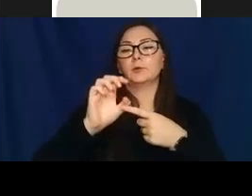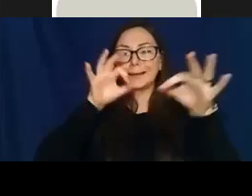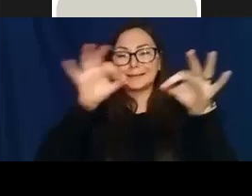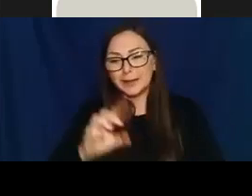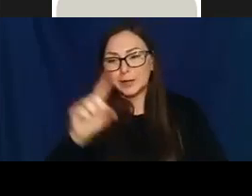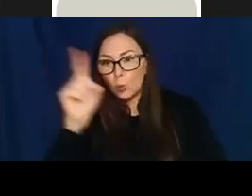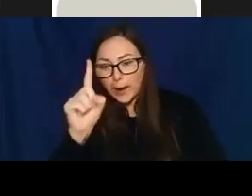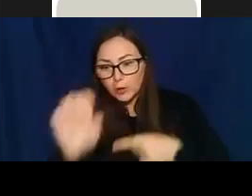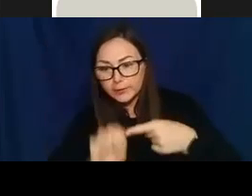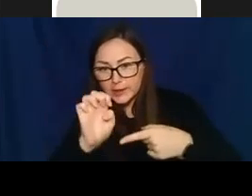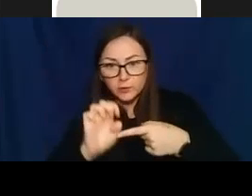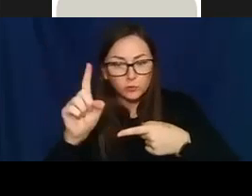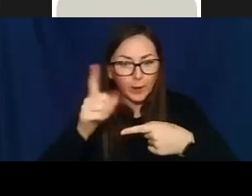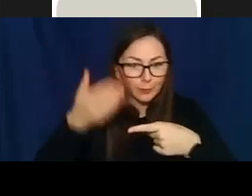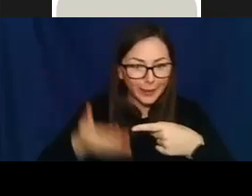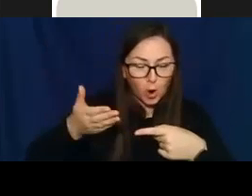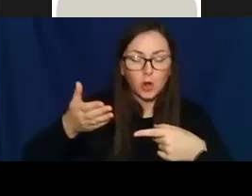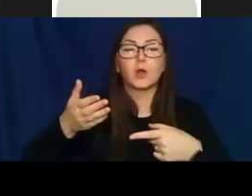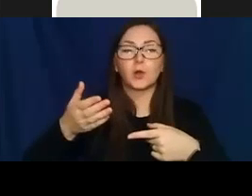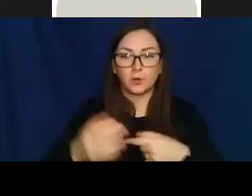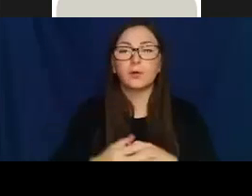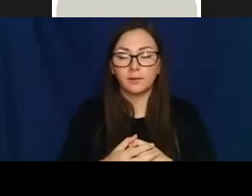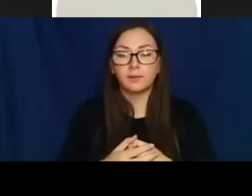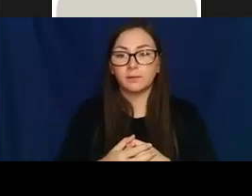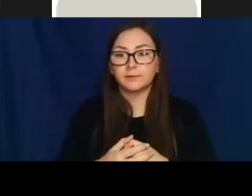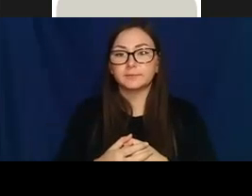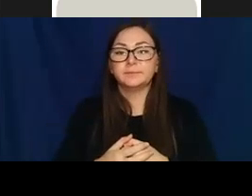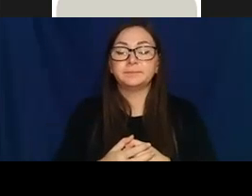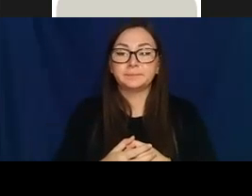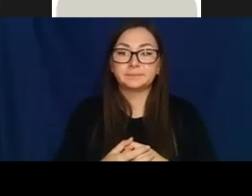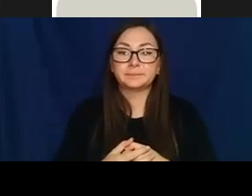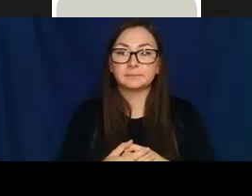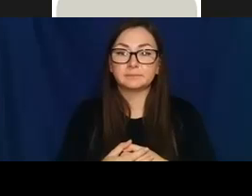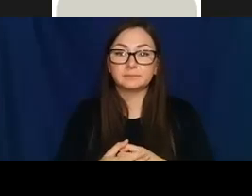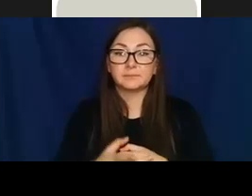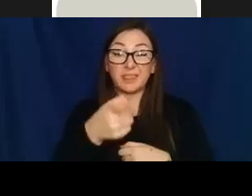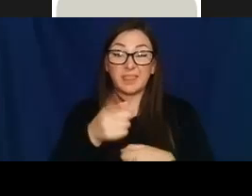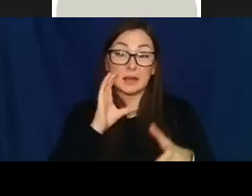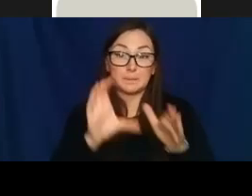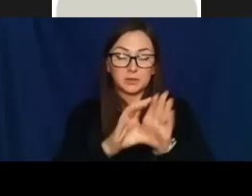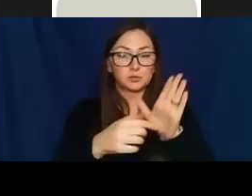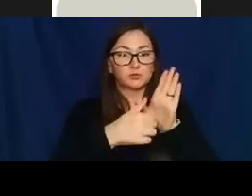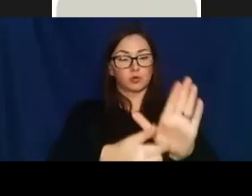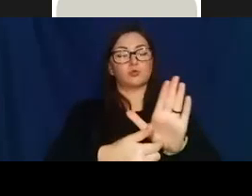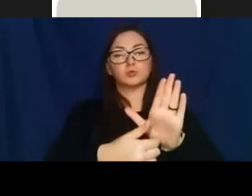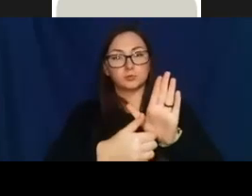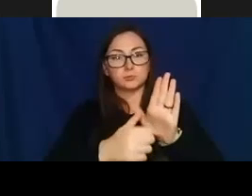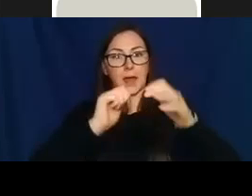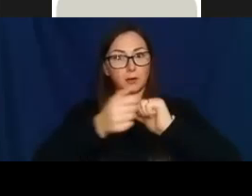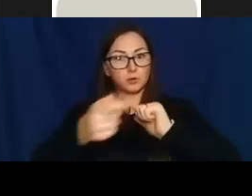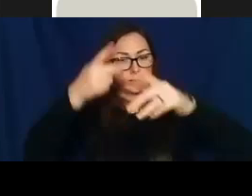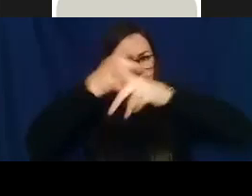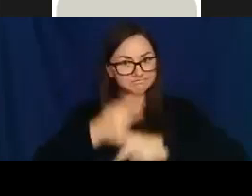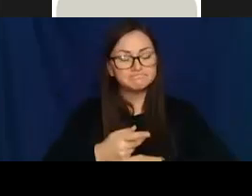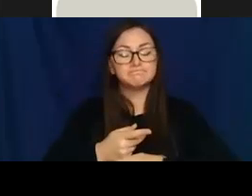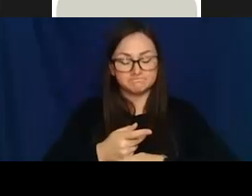a notation here on how to show where the electrons are. Now, previous